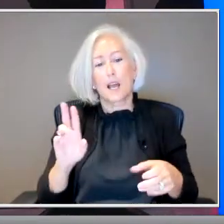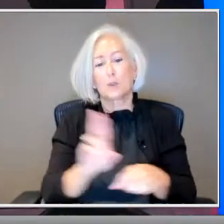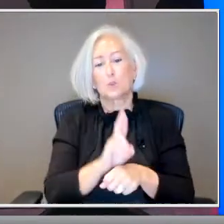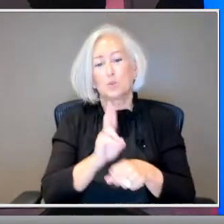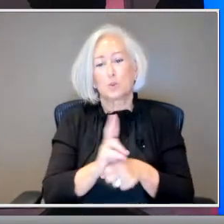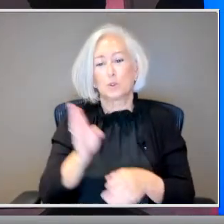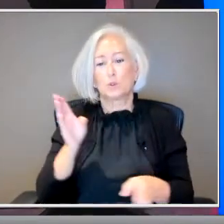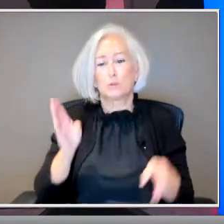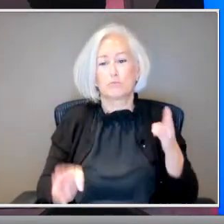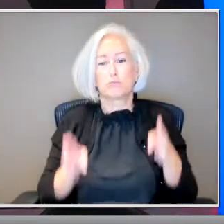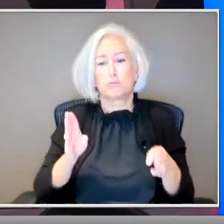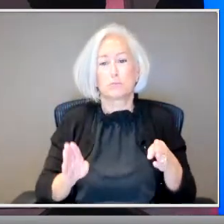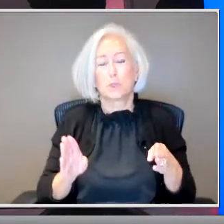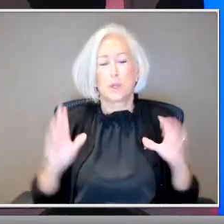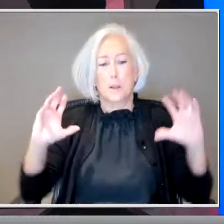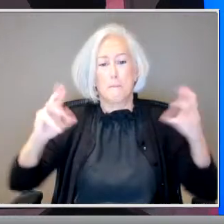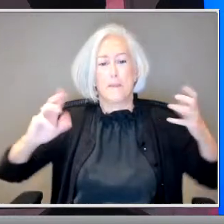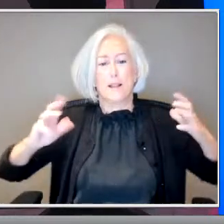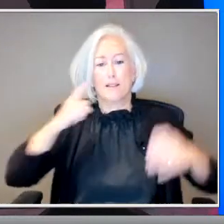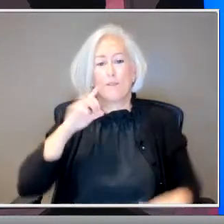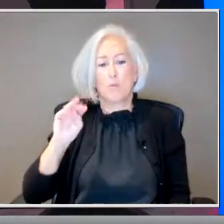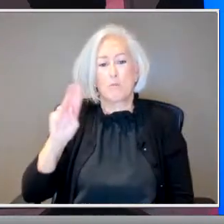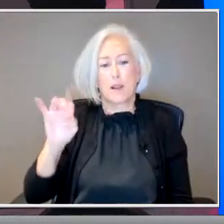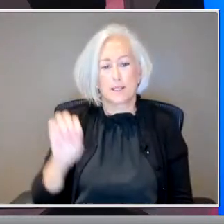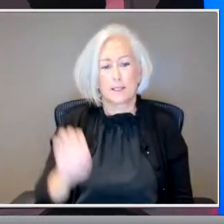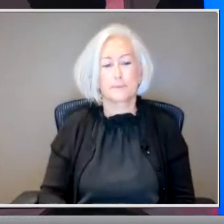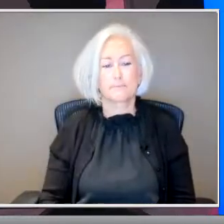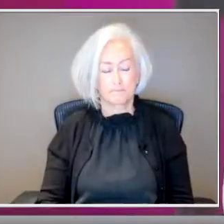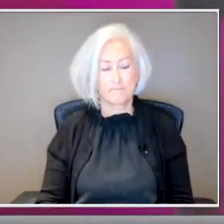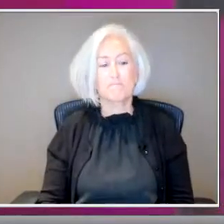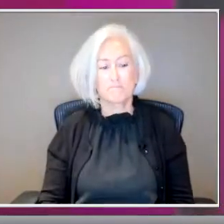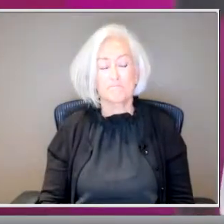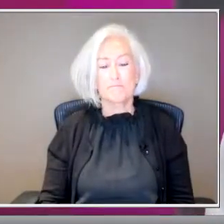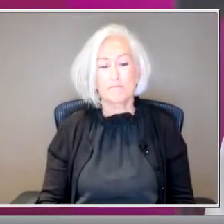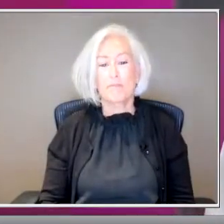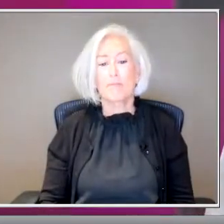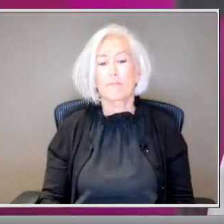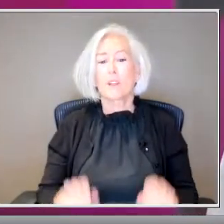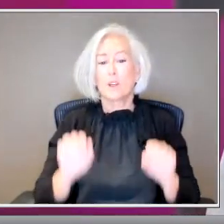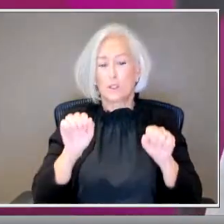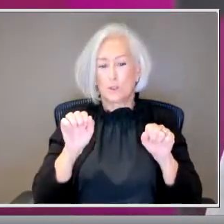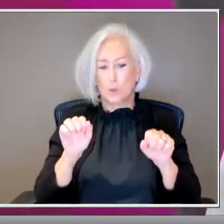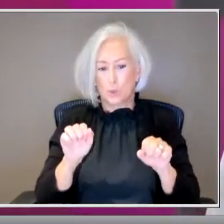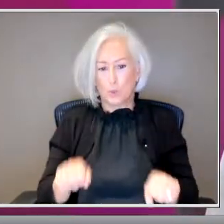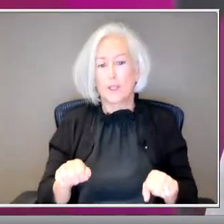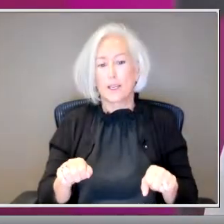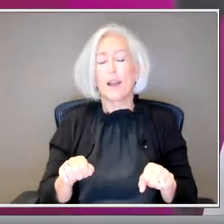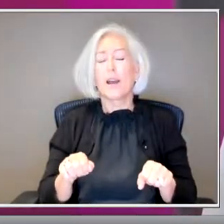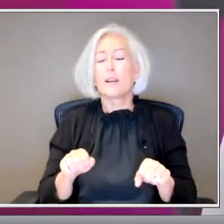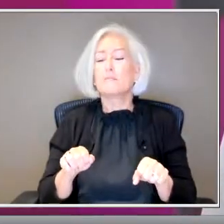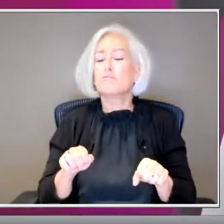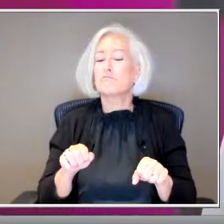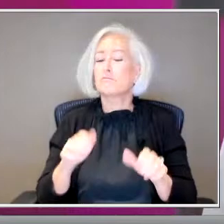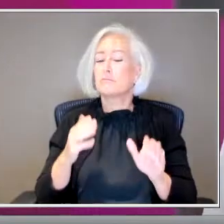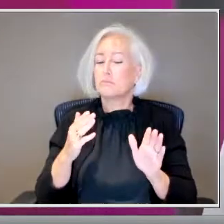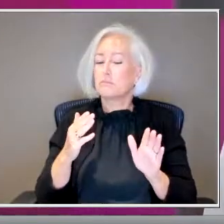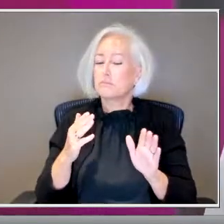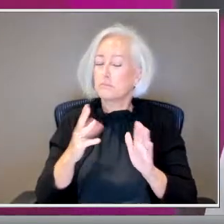magnets and the robot safer for Mike? It's a reproducible amount of contact you get with this catheter. So